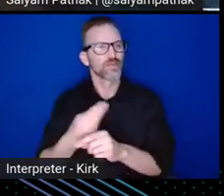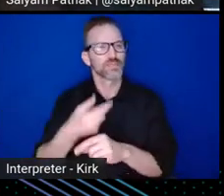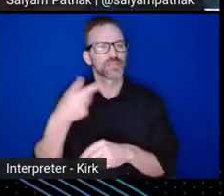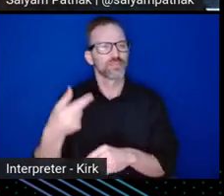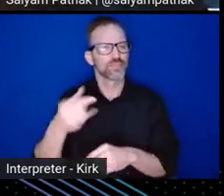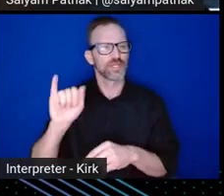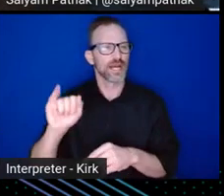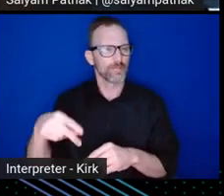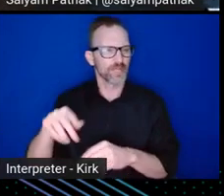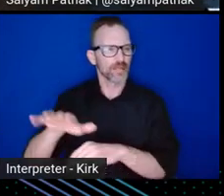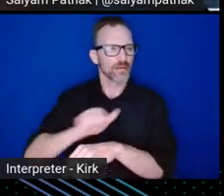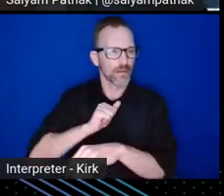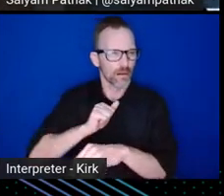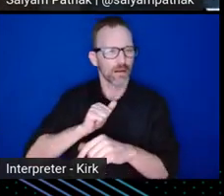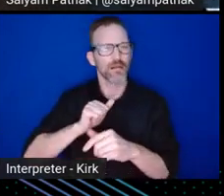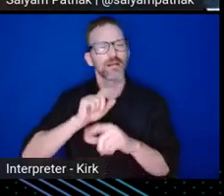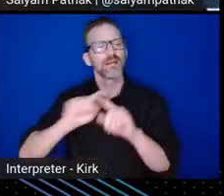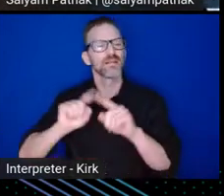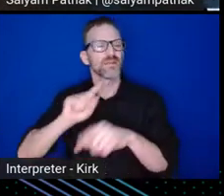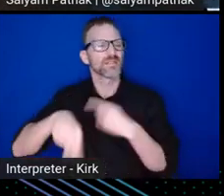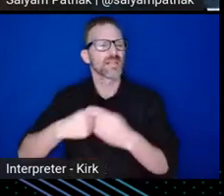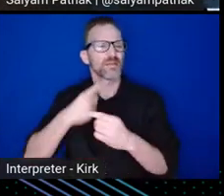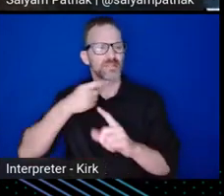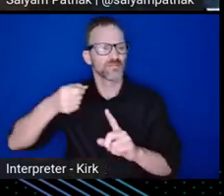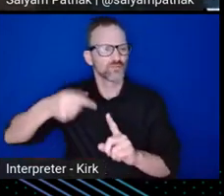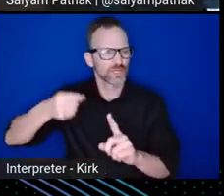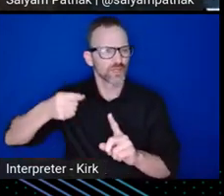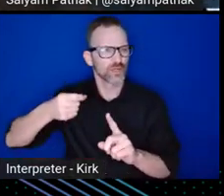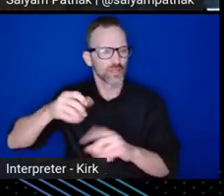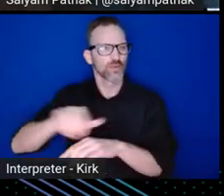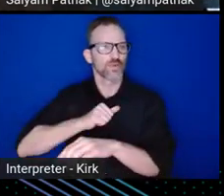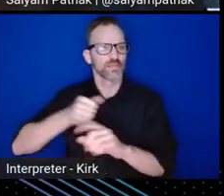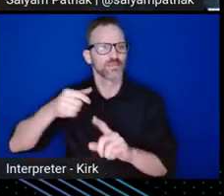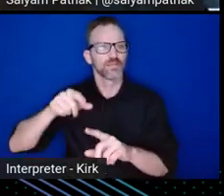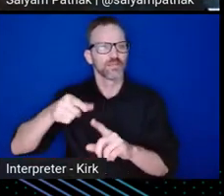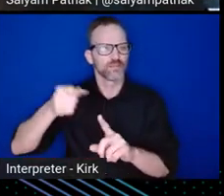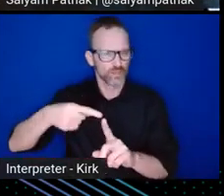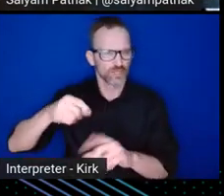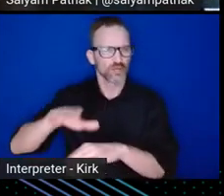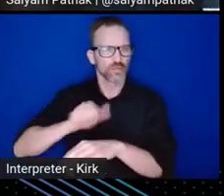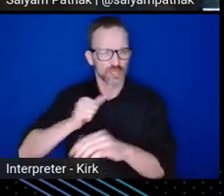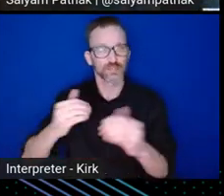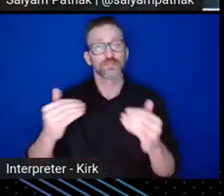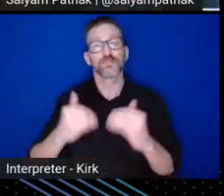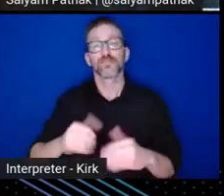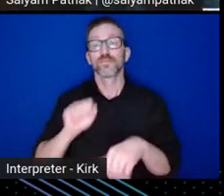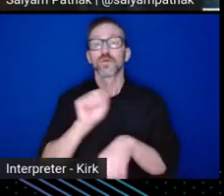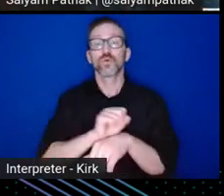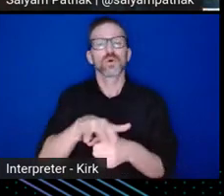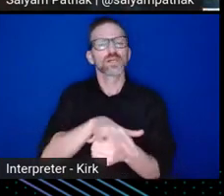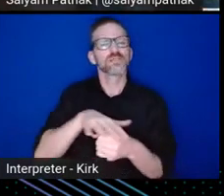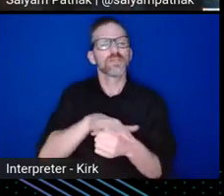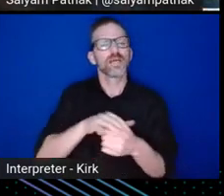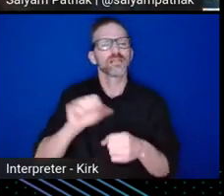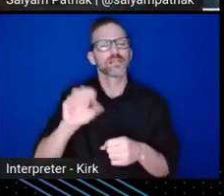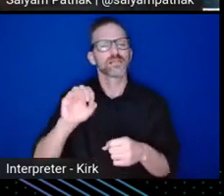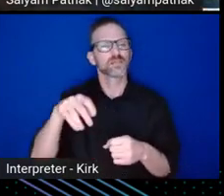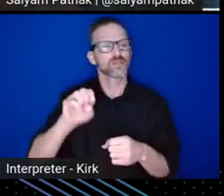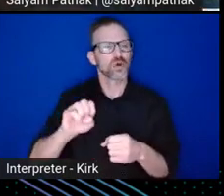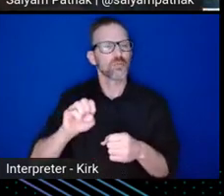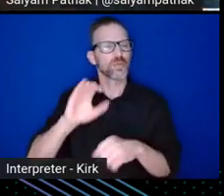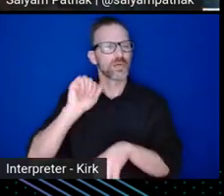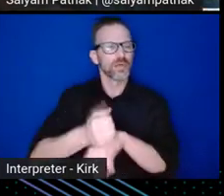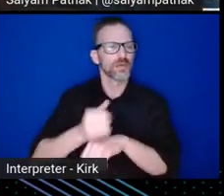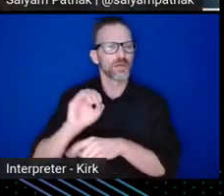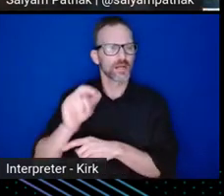curl and those requests, the triggers. Workspace scope config, so you can create workspace. So there's a new CLI